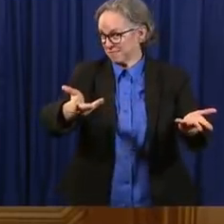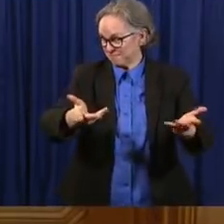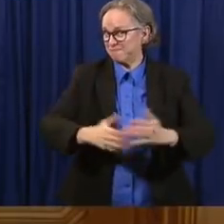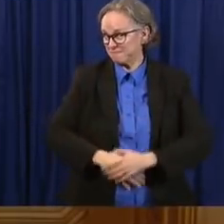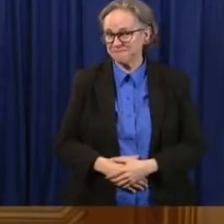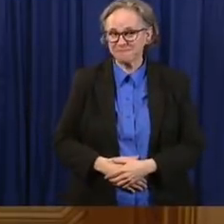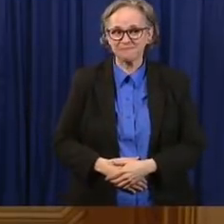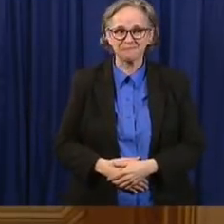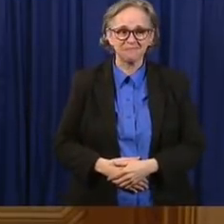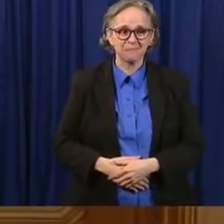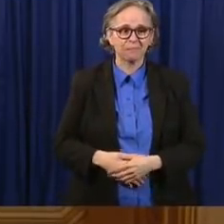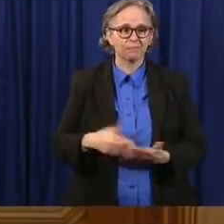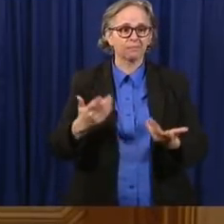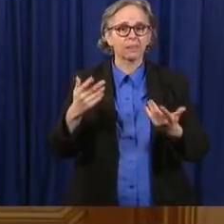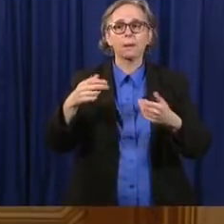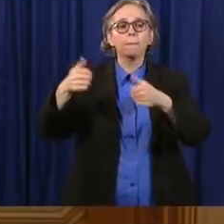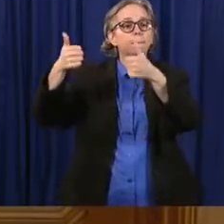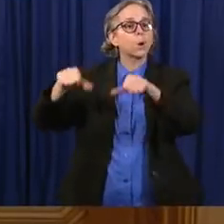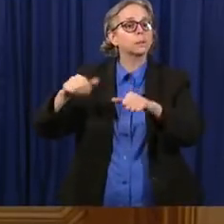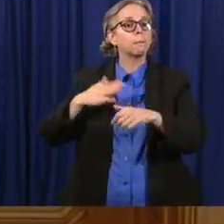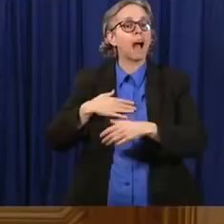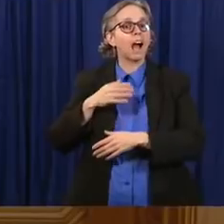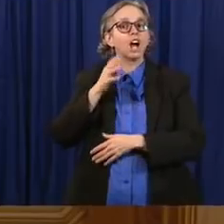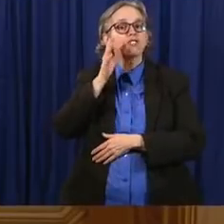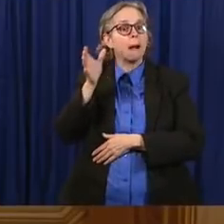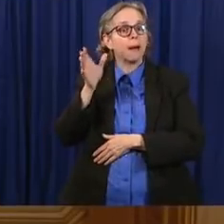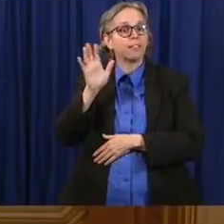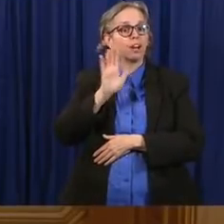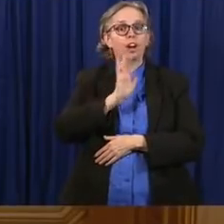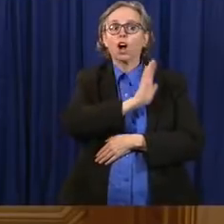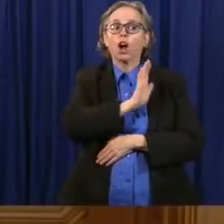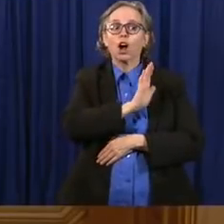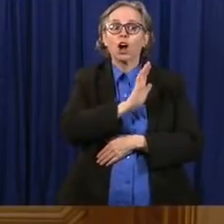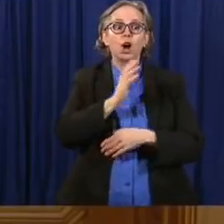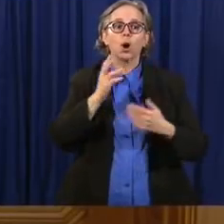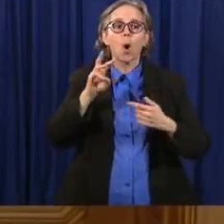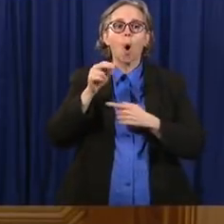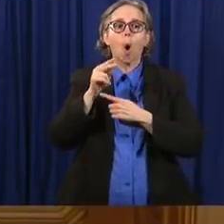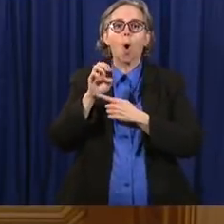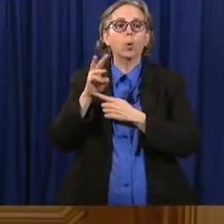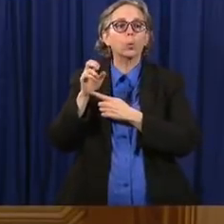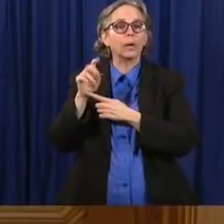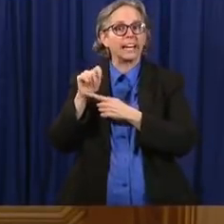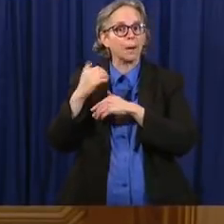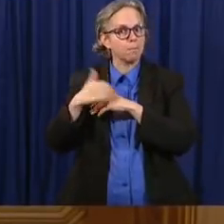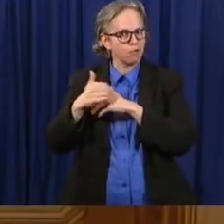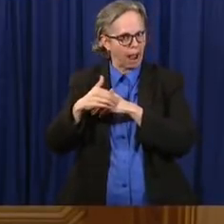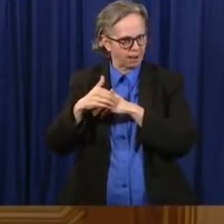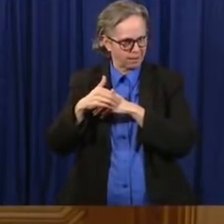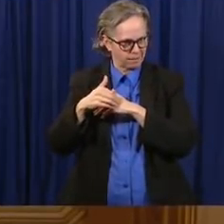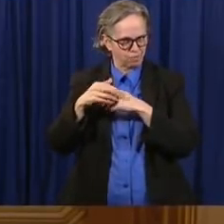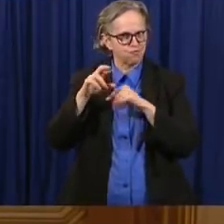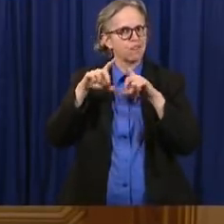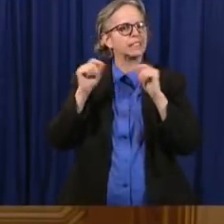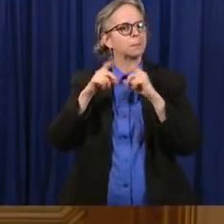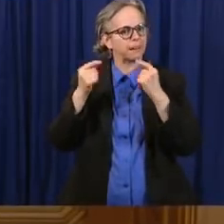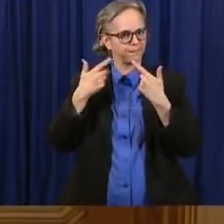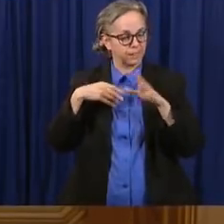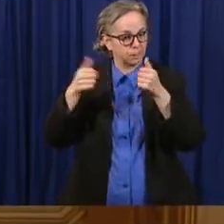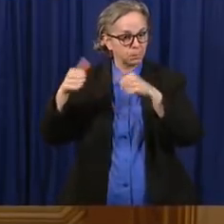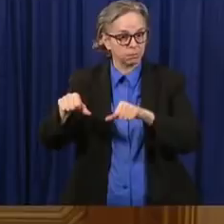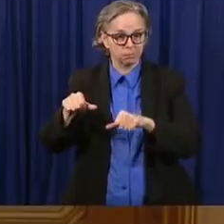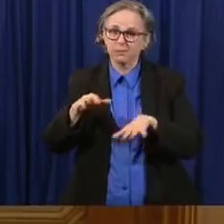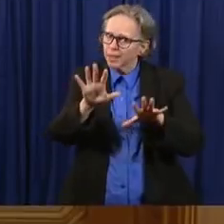wheat bread recipe. I usually don't make it because it takes a long time to make it, but since I'm home, it works out